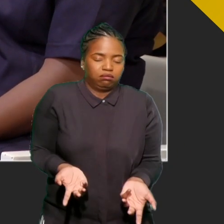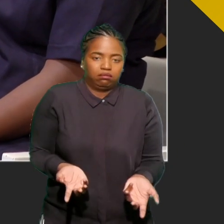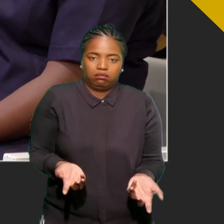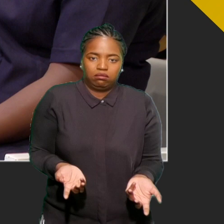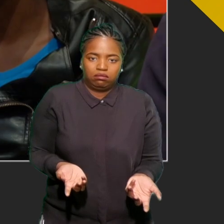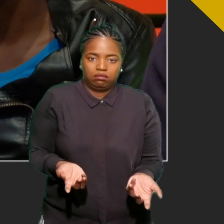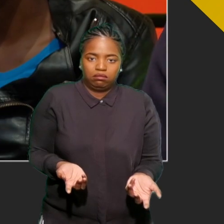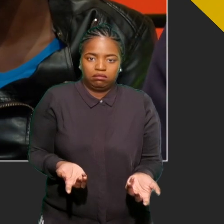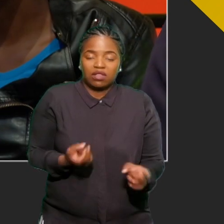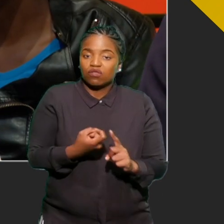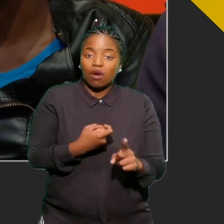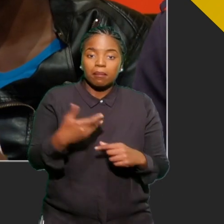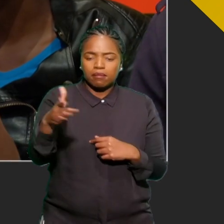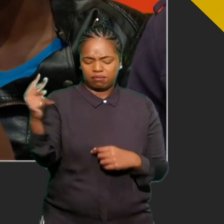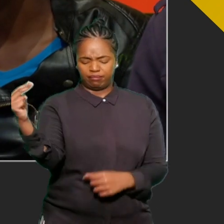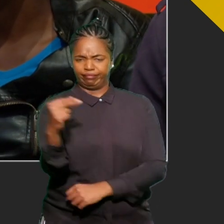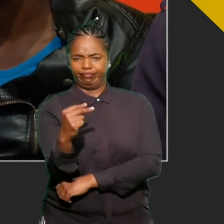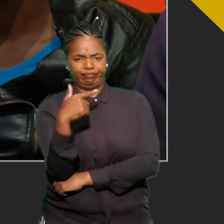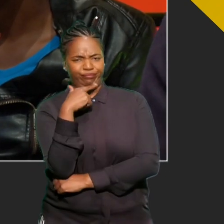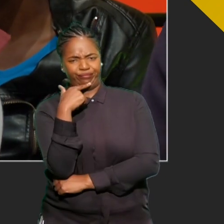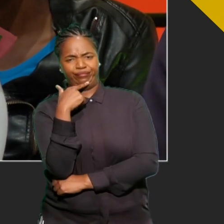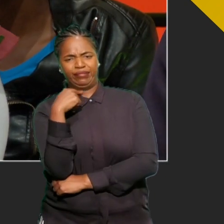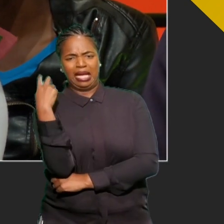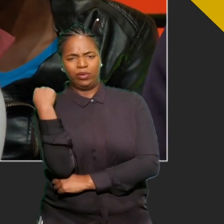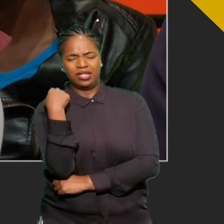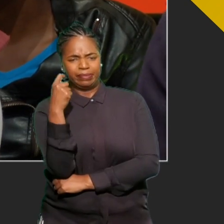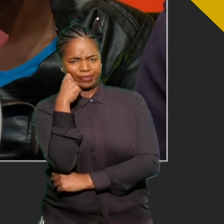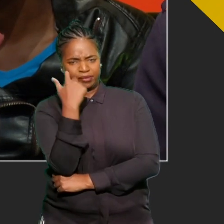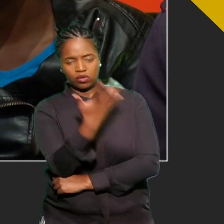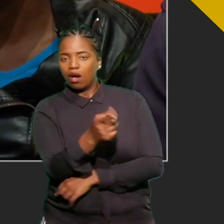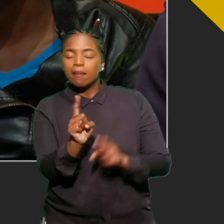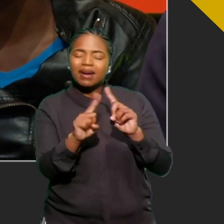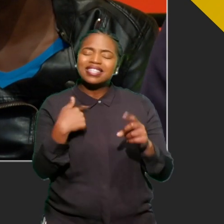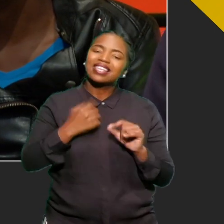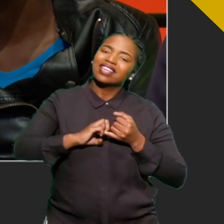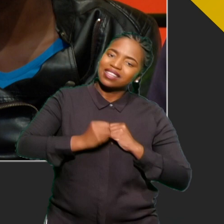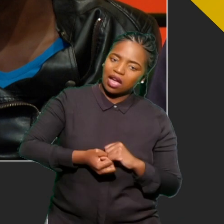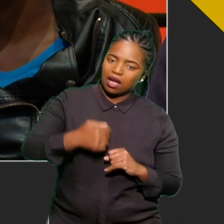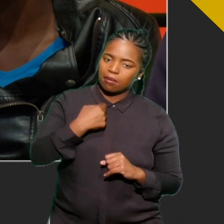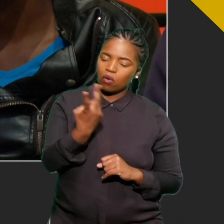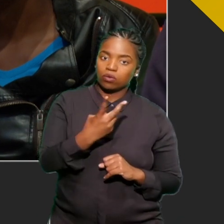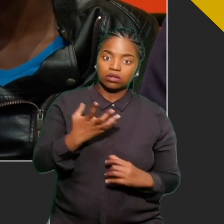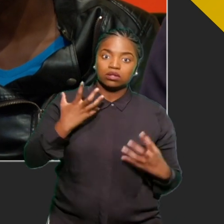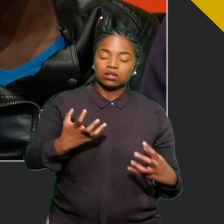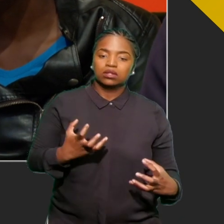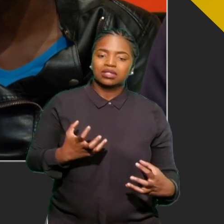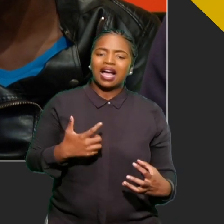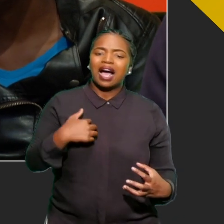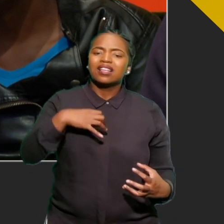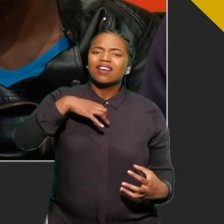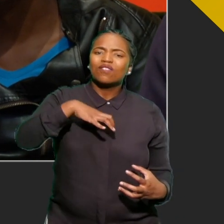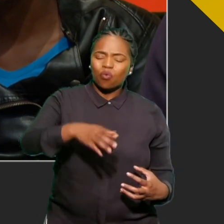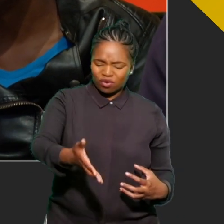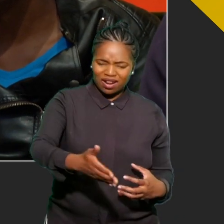that from the outside, it doesn't appear as if we are doing our best. You know, it's frustrating ukubona umuntu asifuni